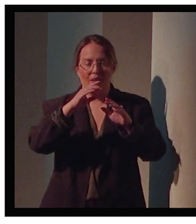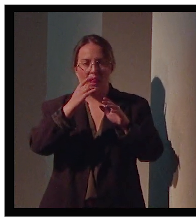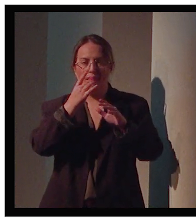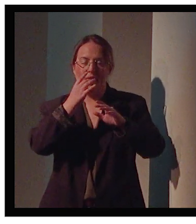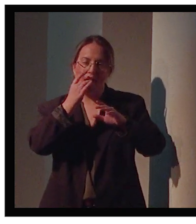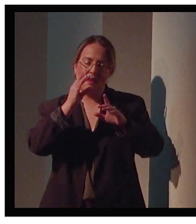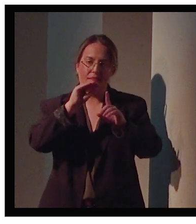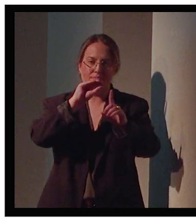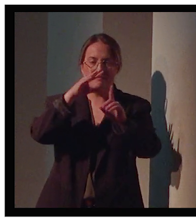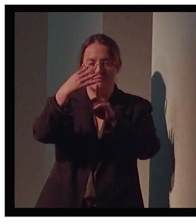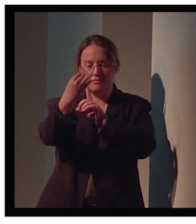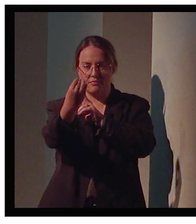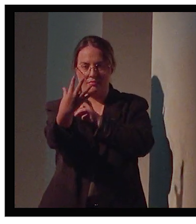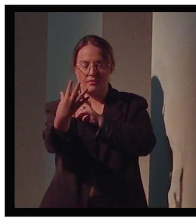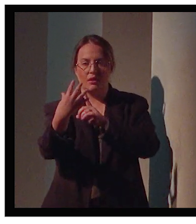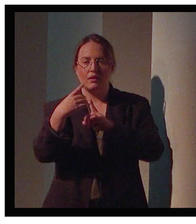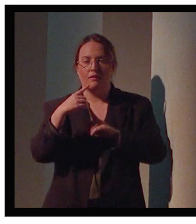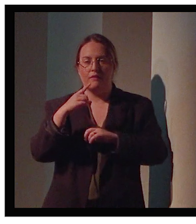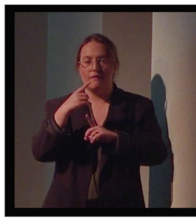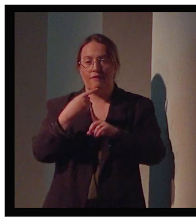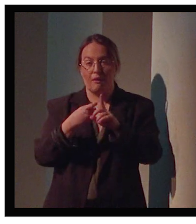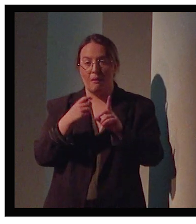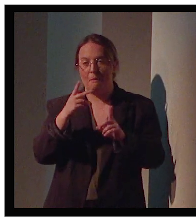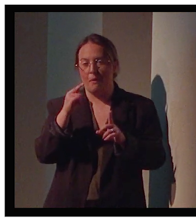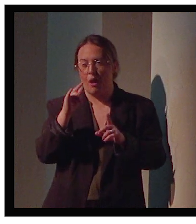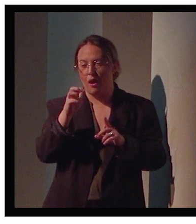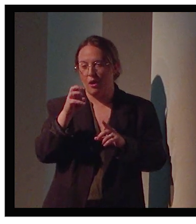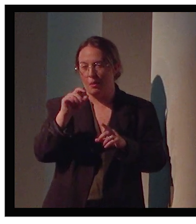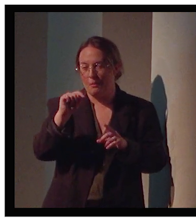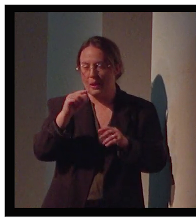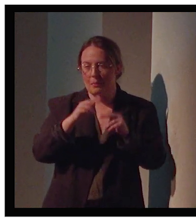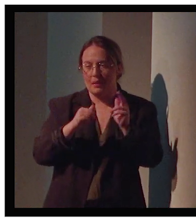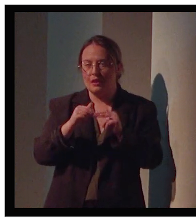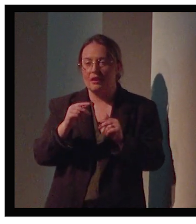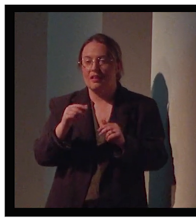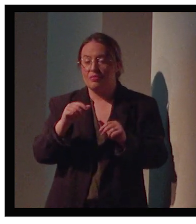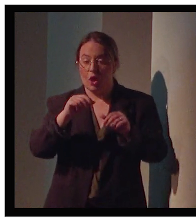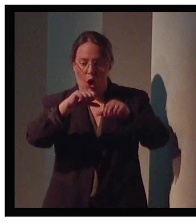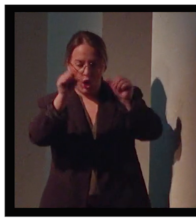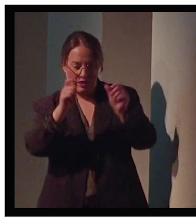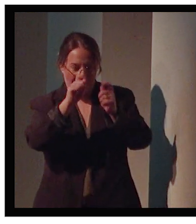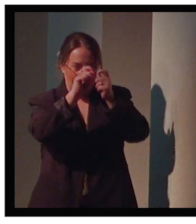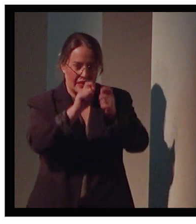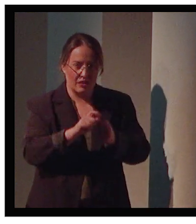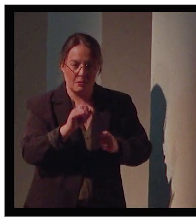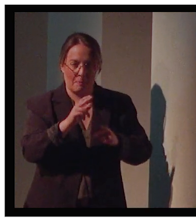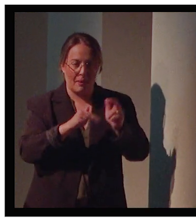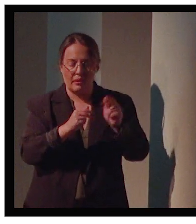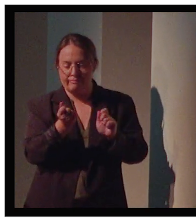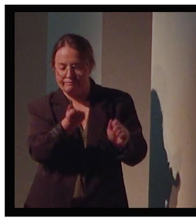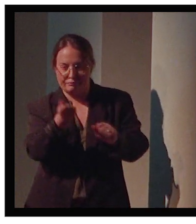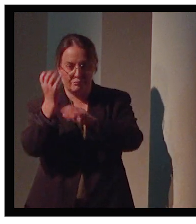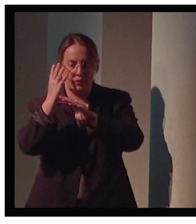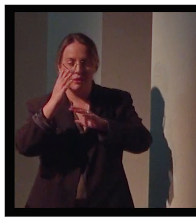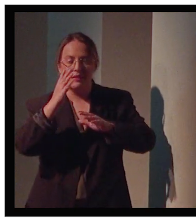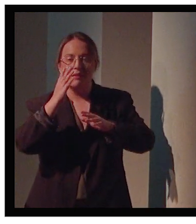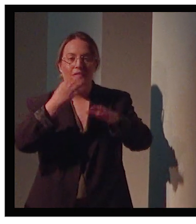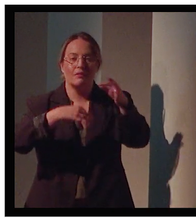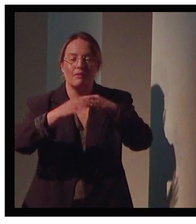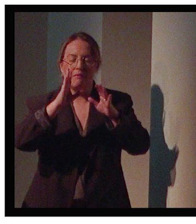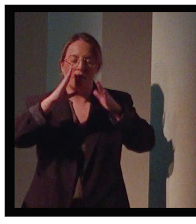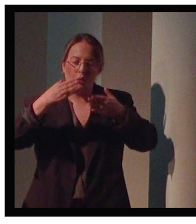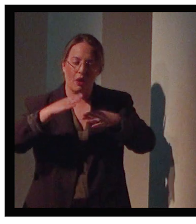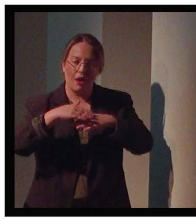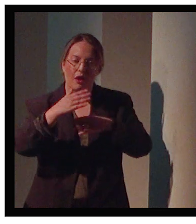conditions. He de-emphasizes the architectural details of these iconic buildings, focusing instead on